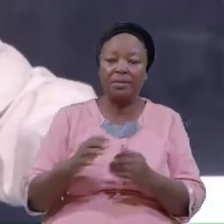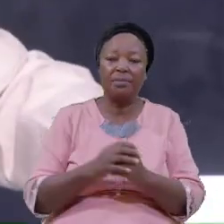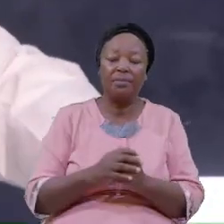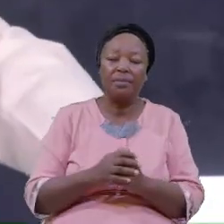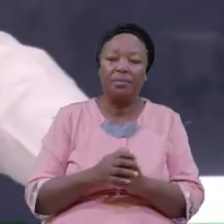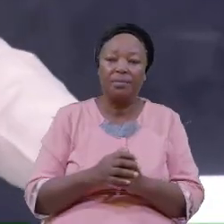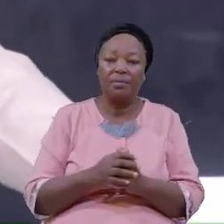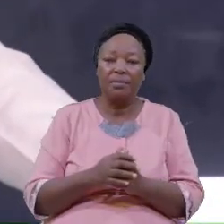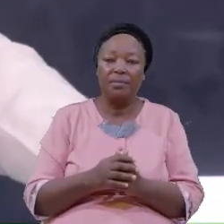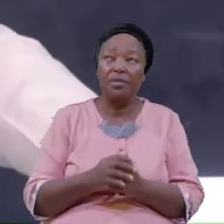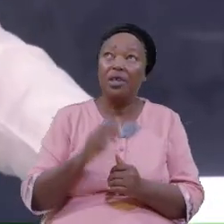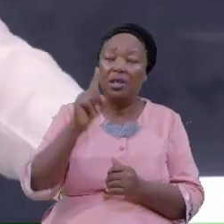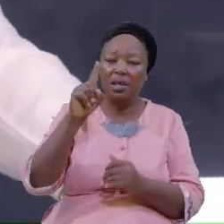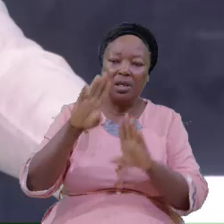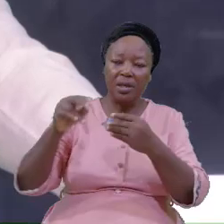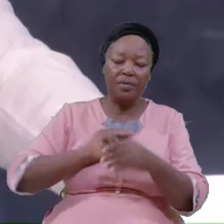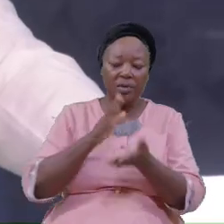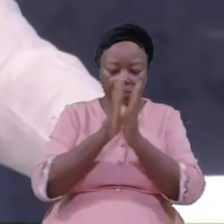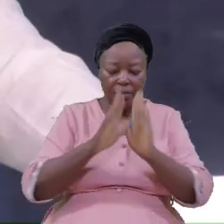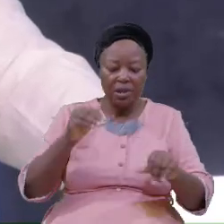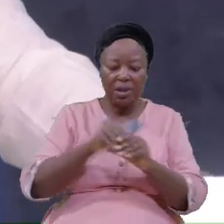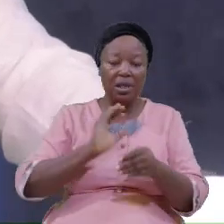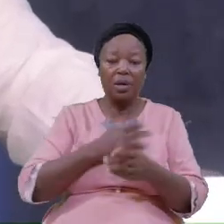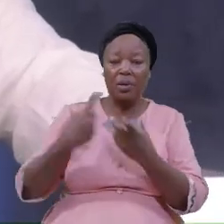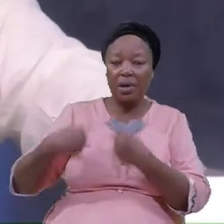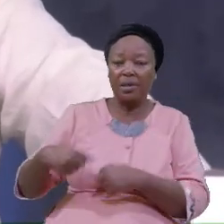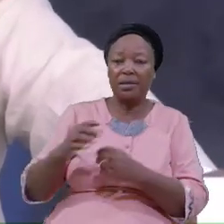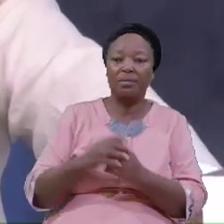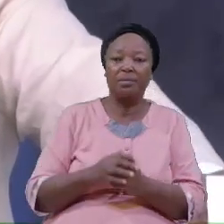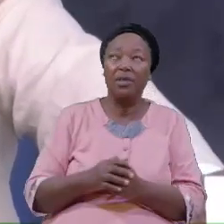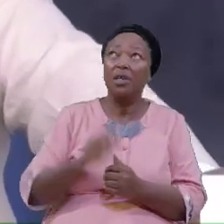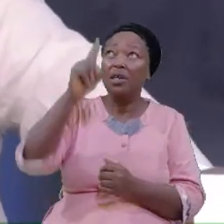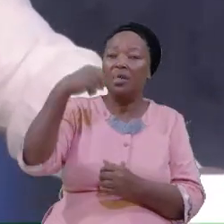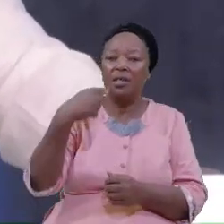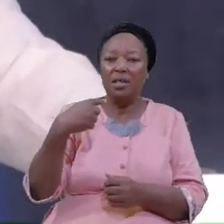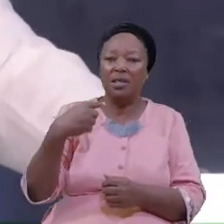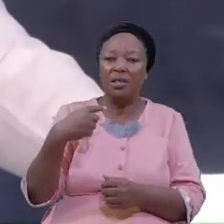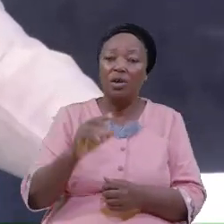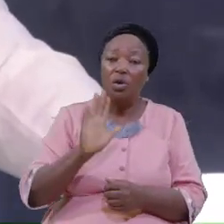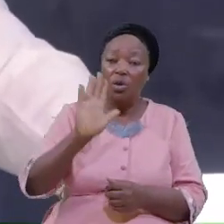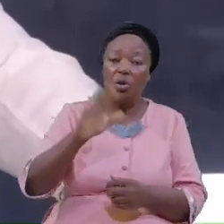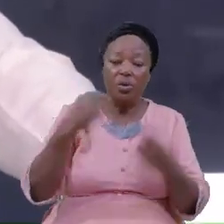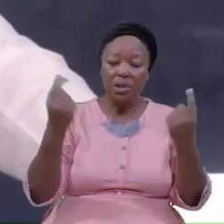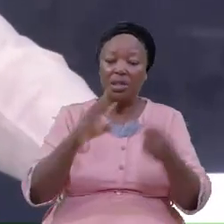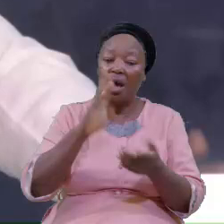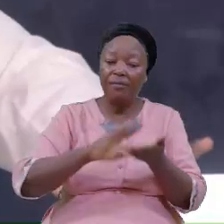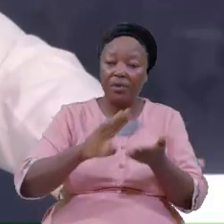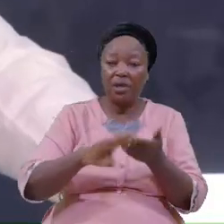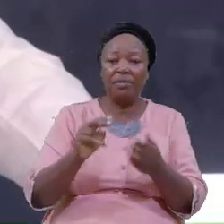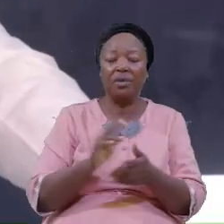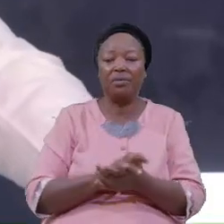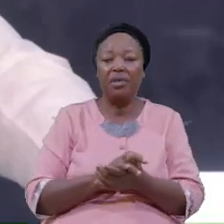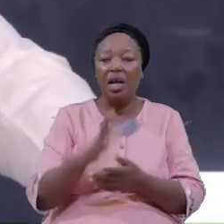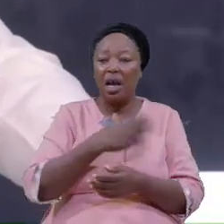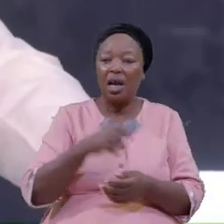us peace in our heart. He says, your sins are forgiven, and God doesn't